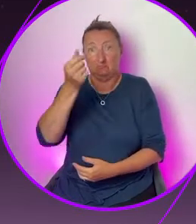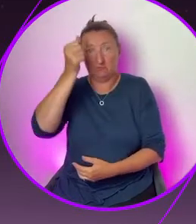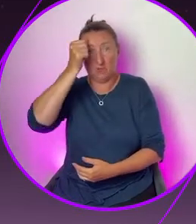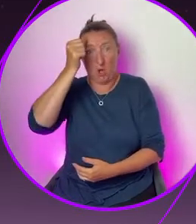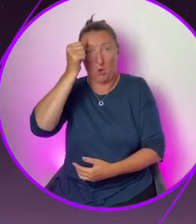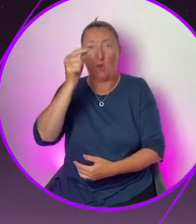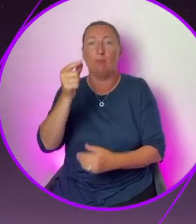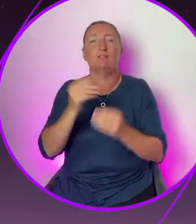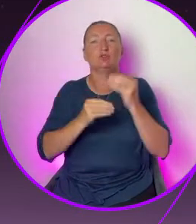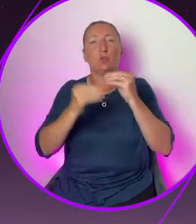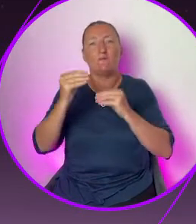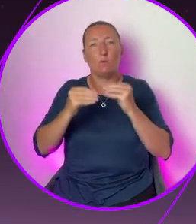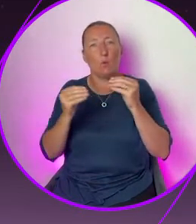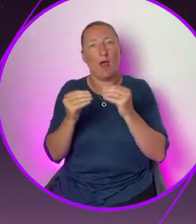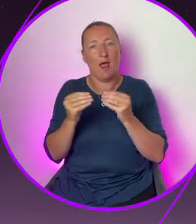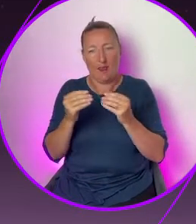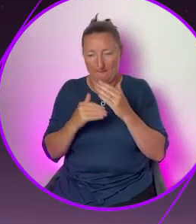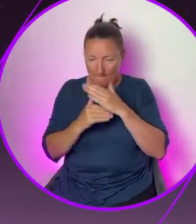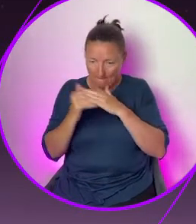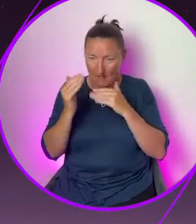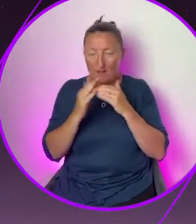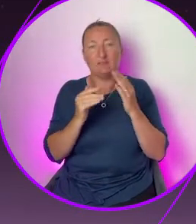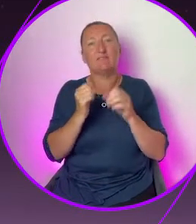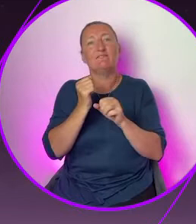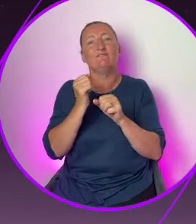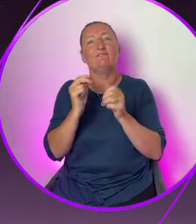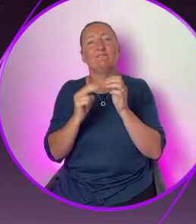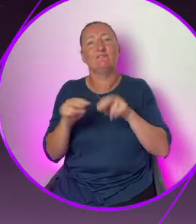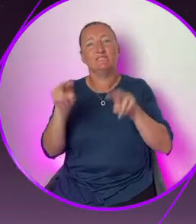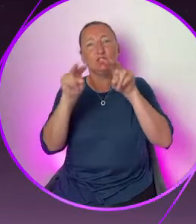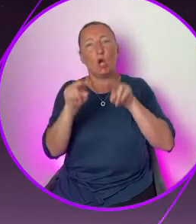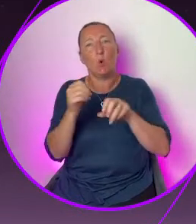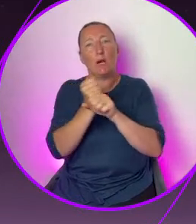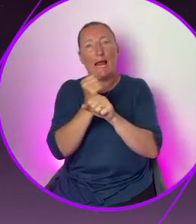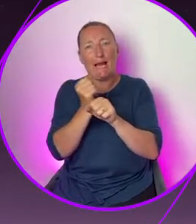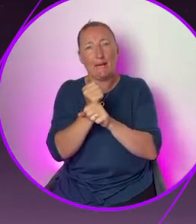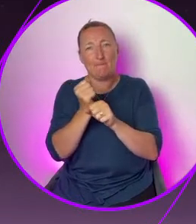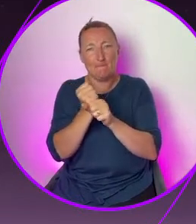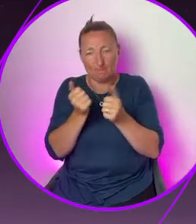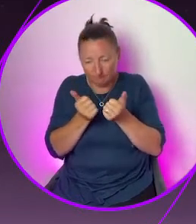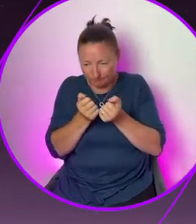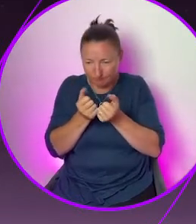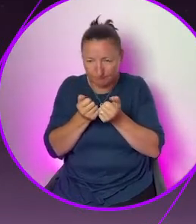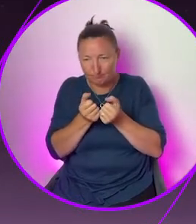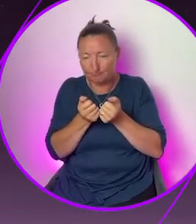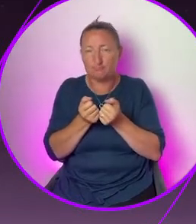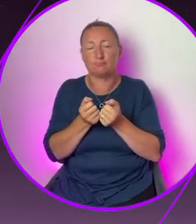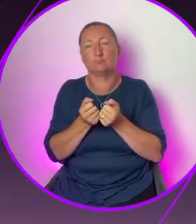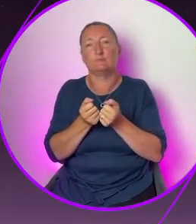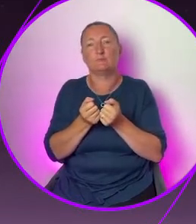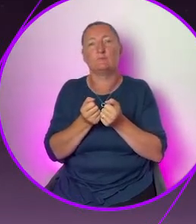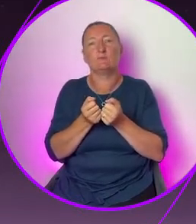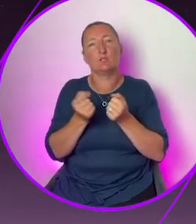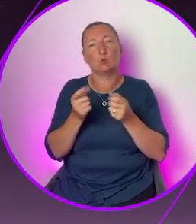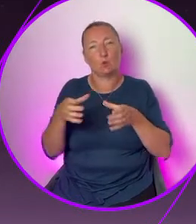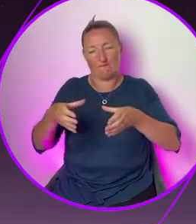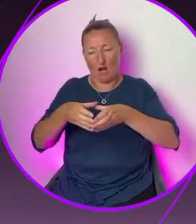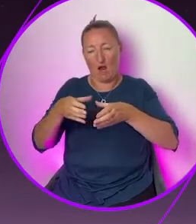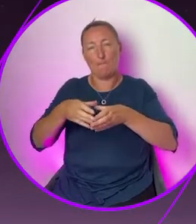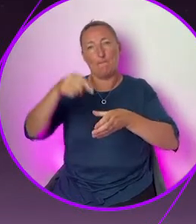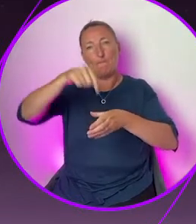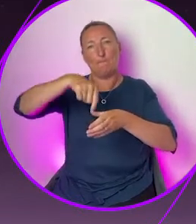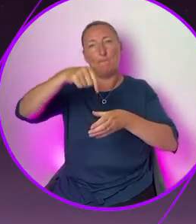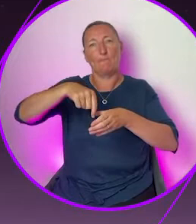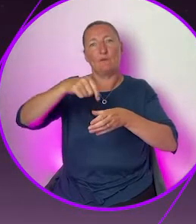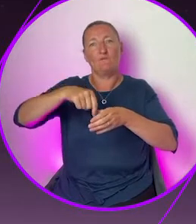is the software with which we build video games and game worlds. So these software environments act as a hub for creating the visuals,